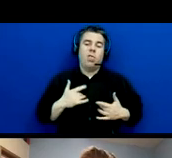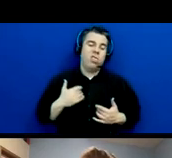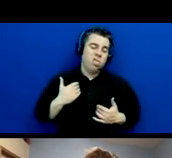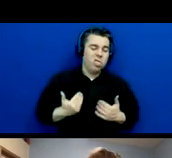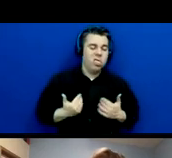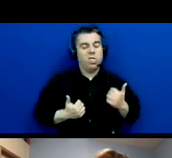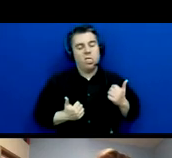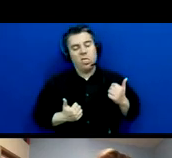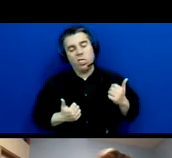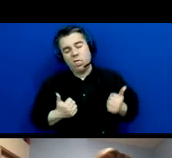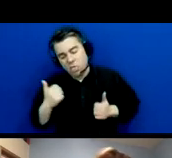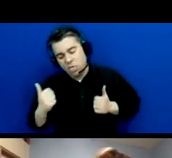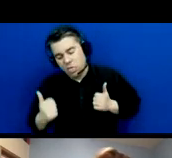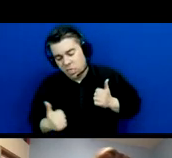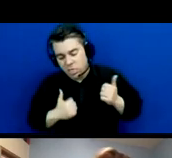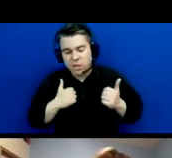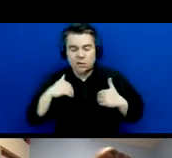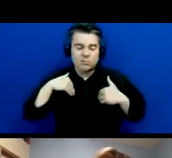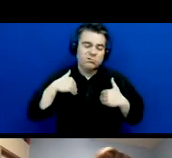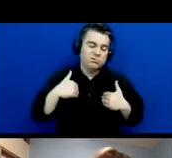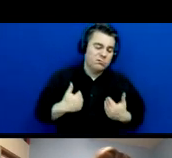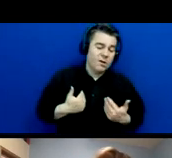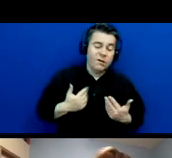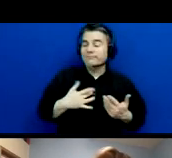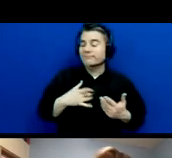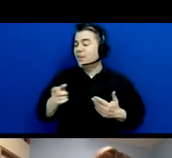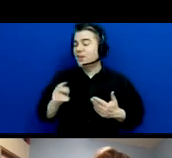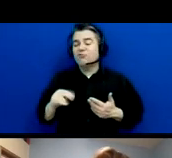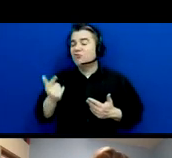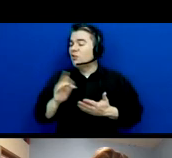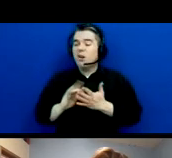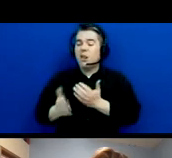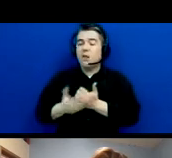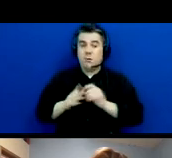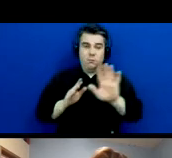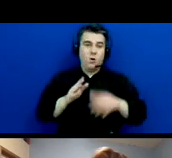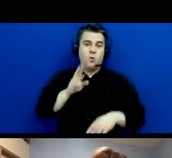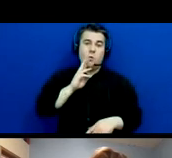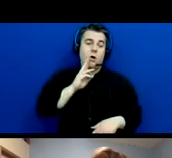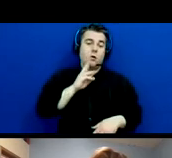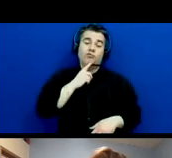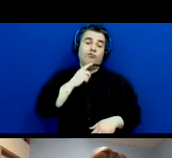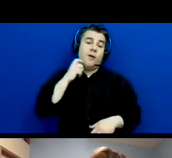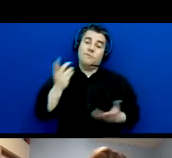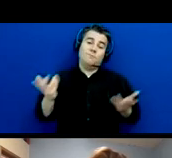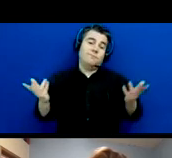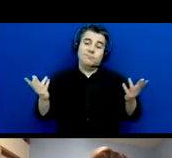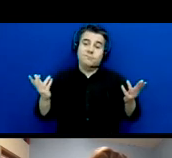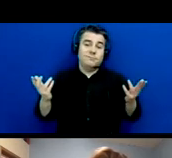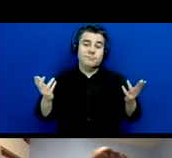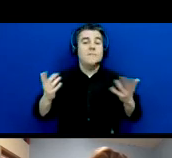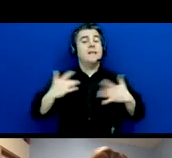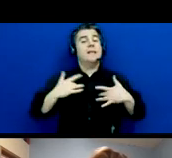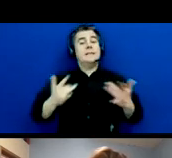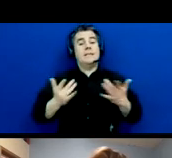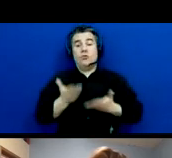more tired, or you feeling like the supplements just aren't working when really your body is just dehydrated. The general recommendation